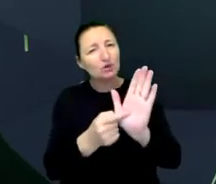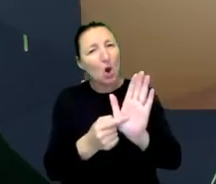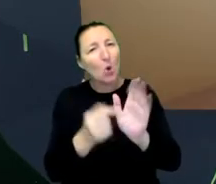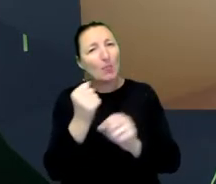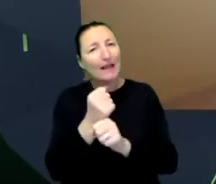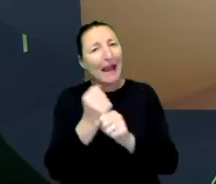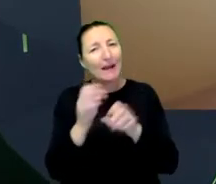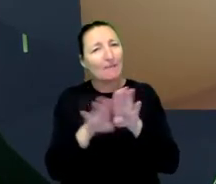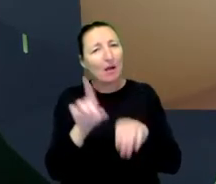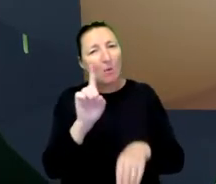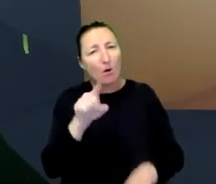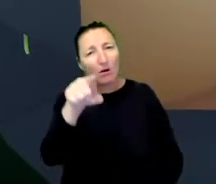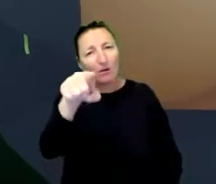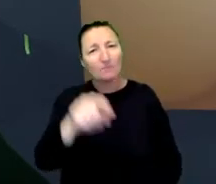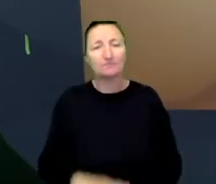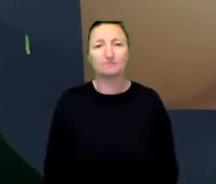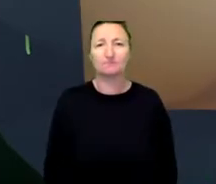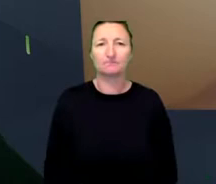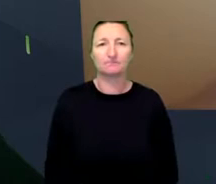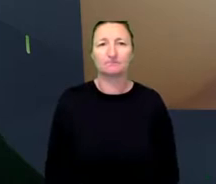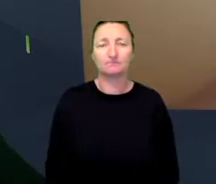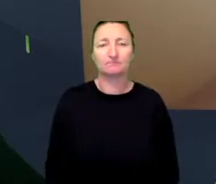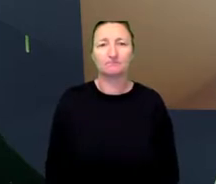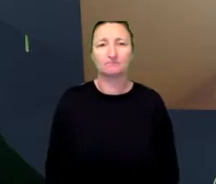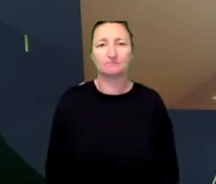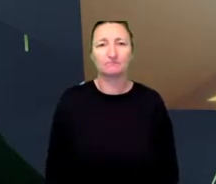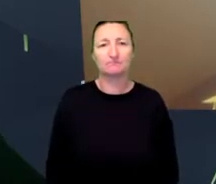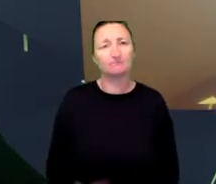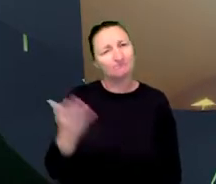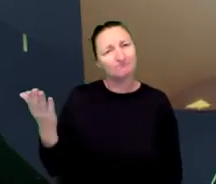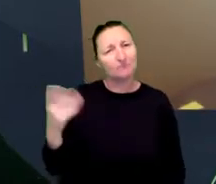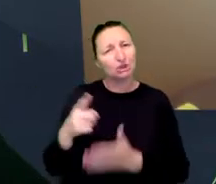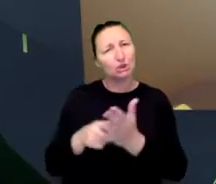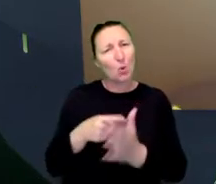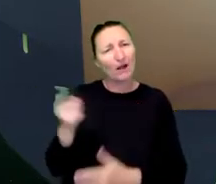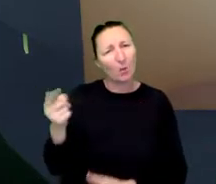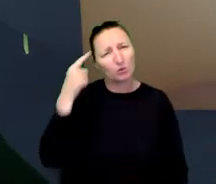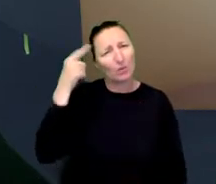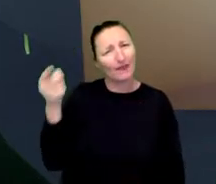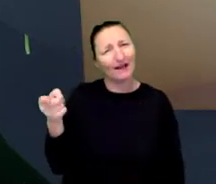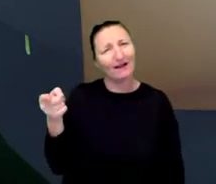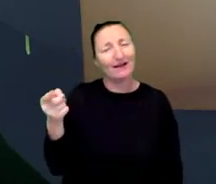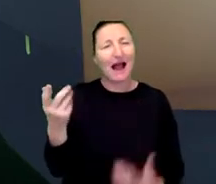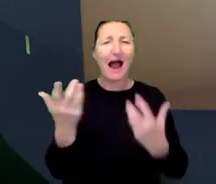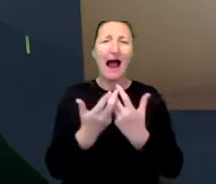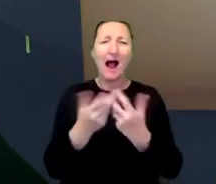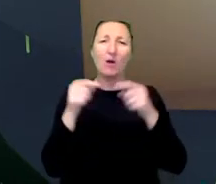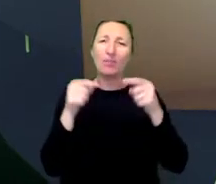I was kind of curious, Joanna, what you think, or like how you think Hivemind ties into the wider